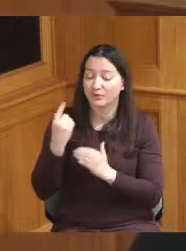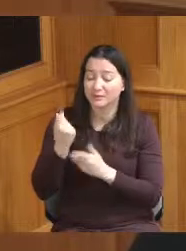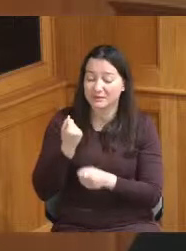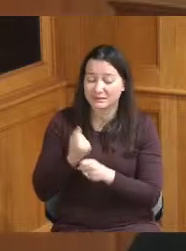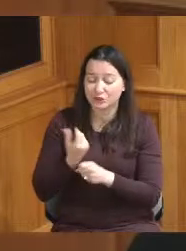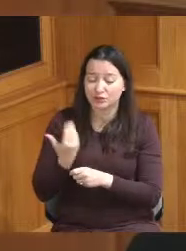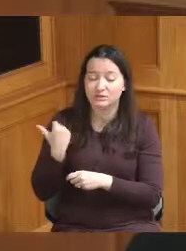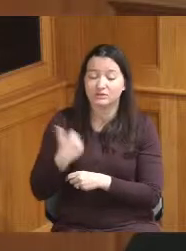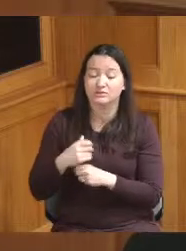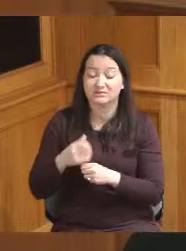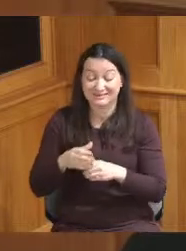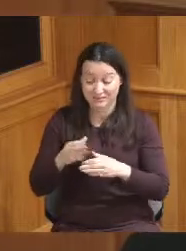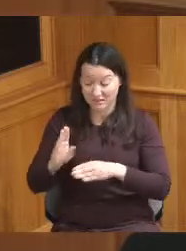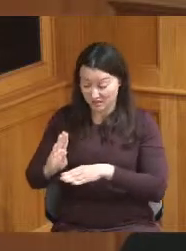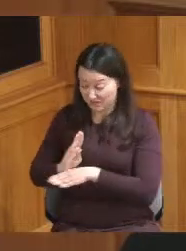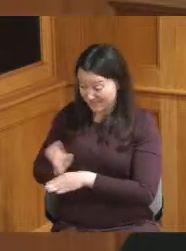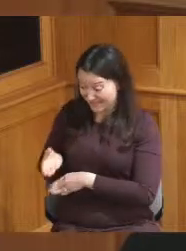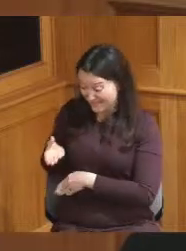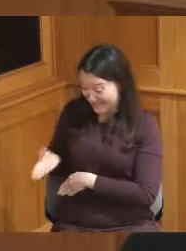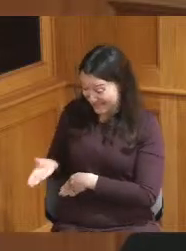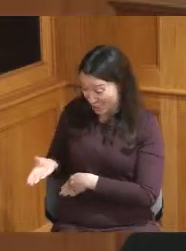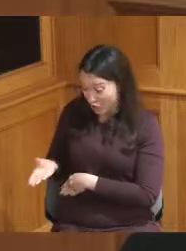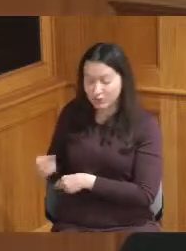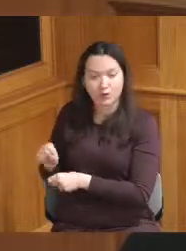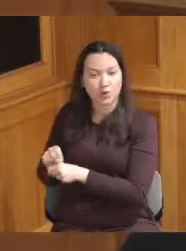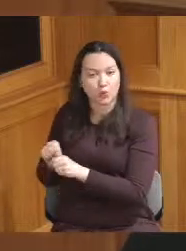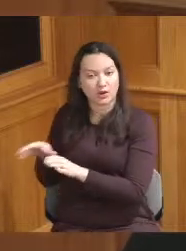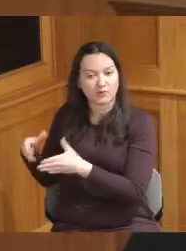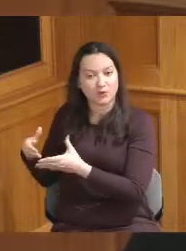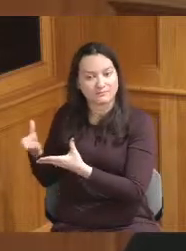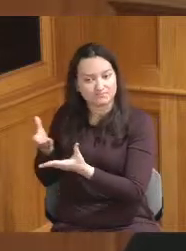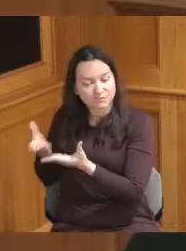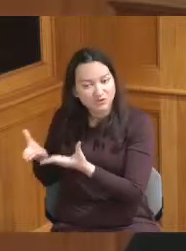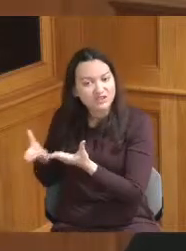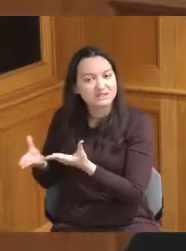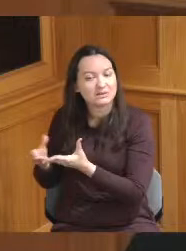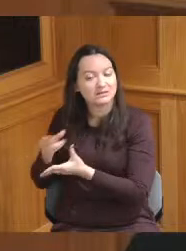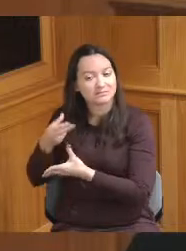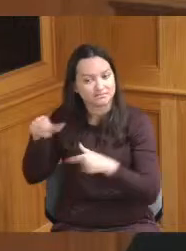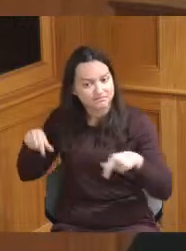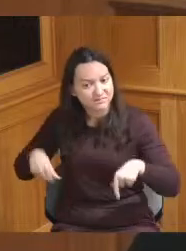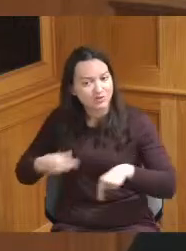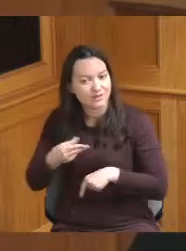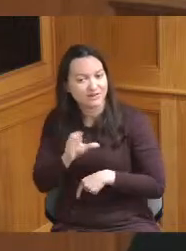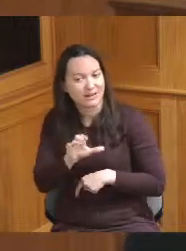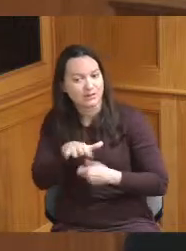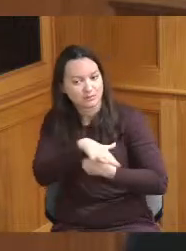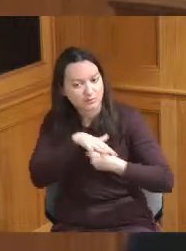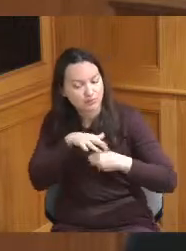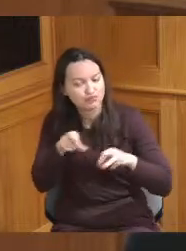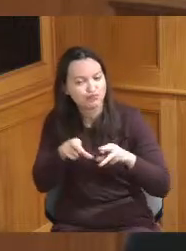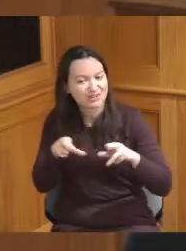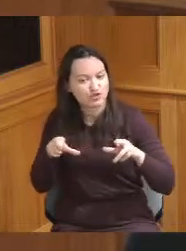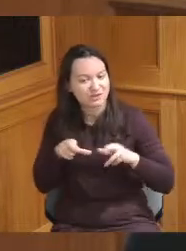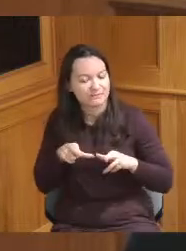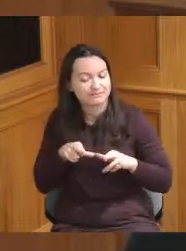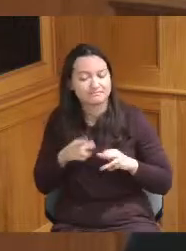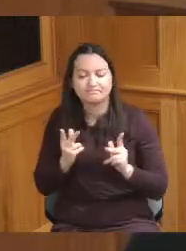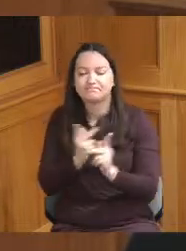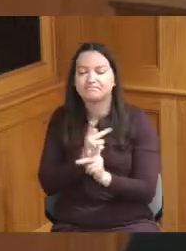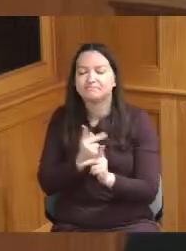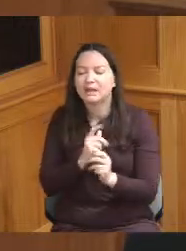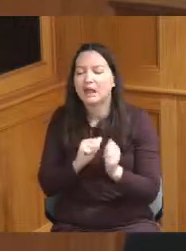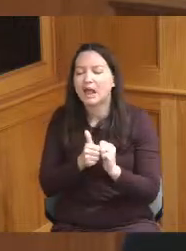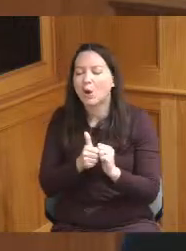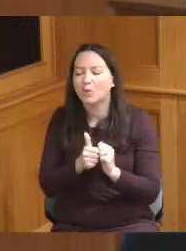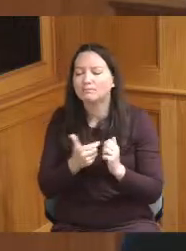the existing entities that are delivering workforce development services in Hamilton County and throughout the region and seeing how we can